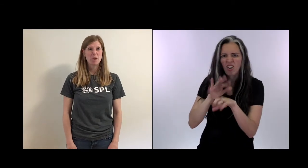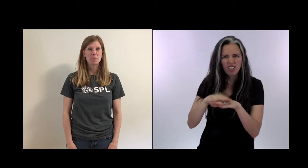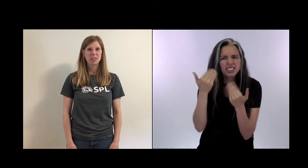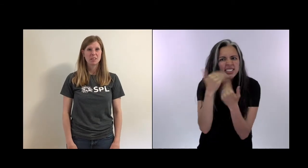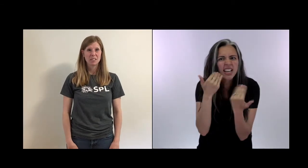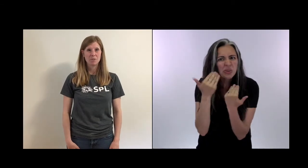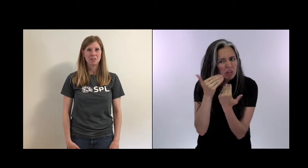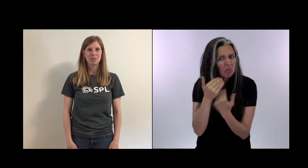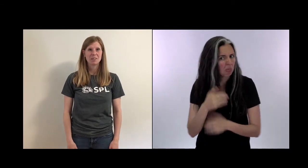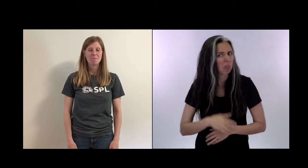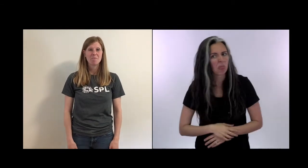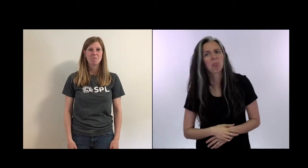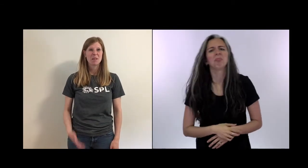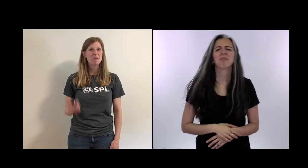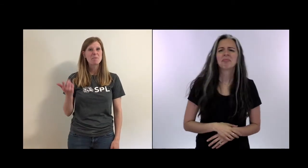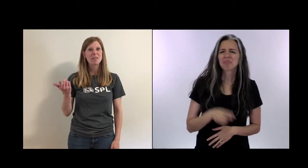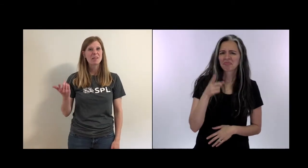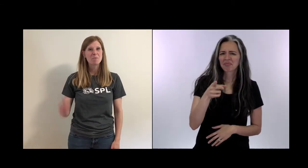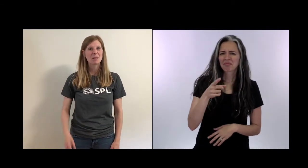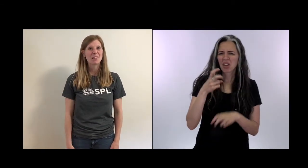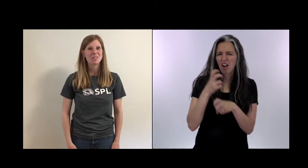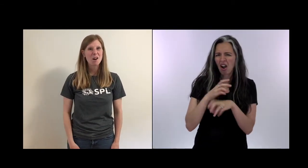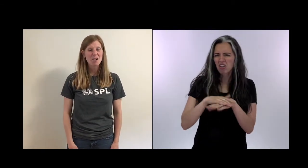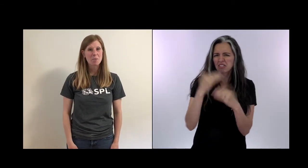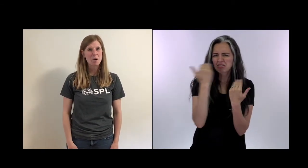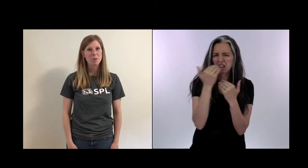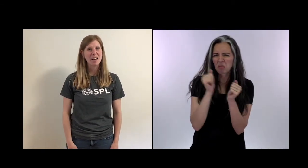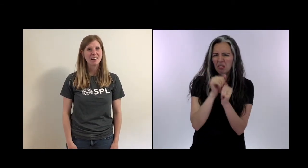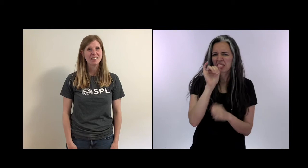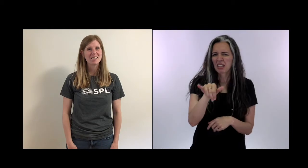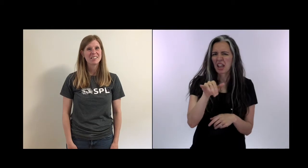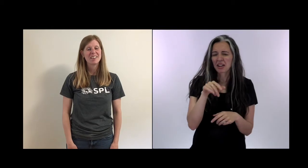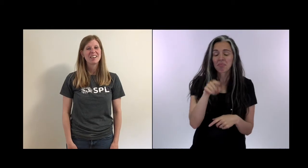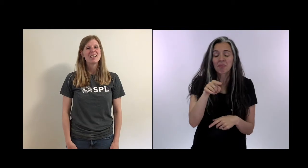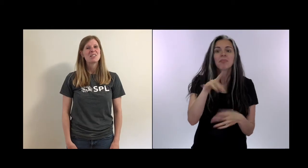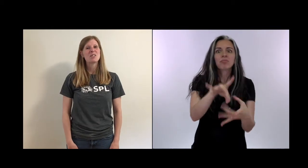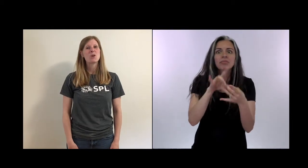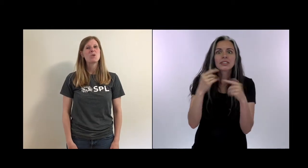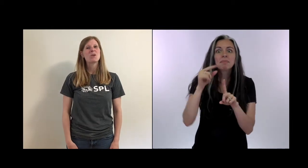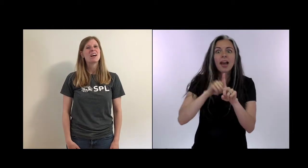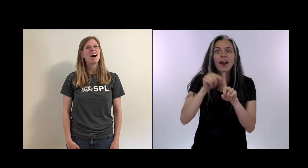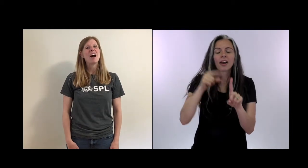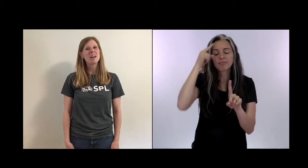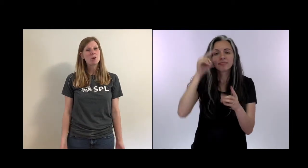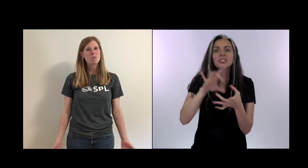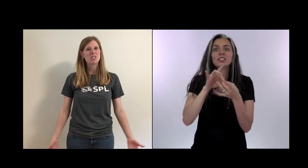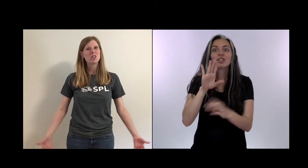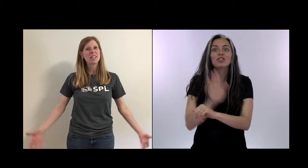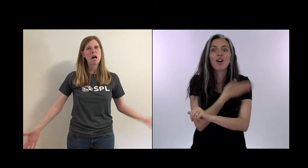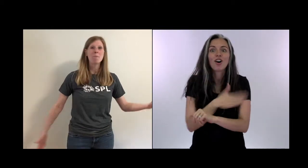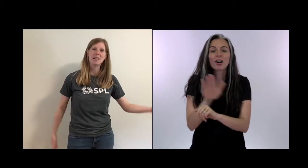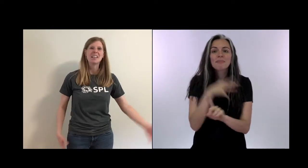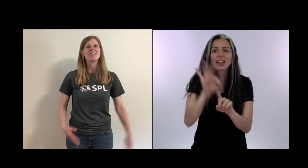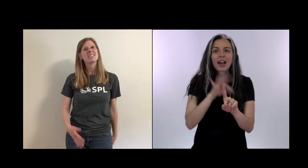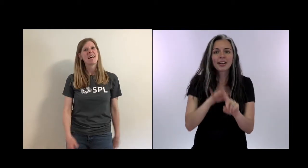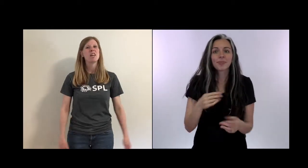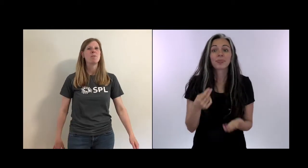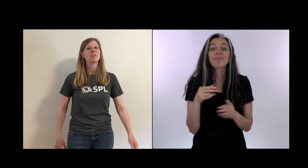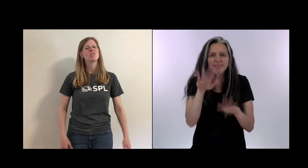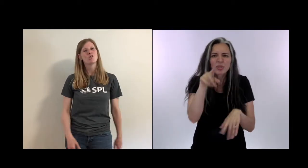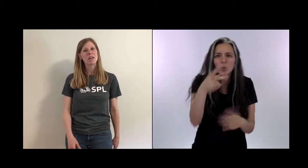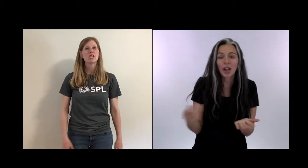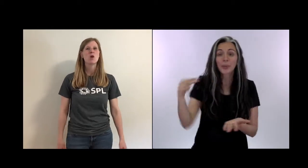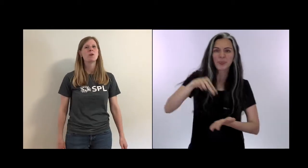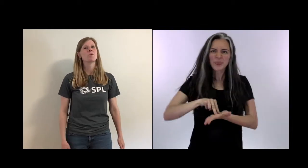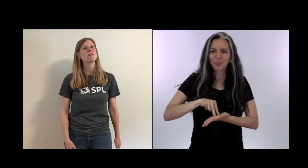sandwich might be a little difficult, but it made me think about this song about bananas. So I hope that you'll get up and stand up